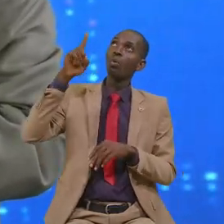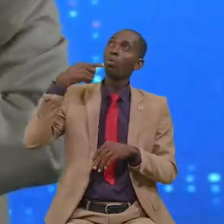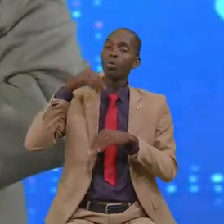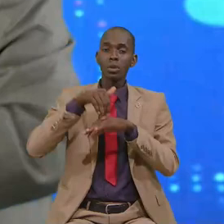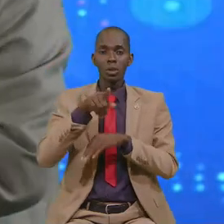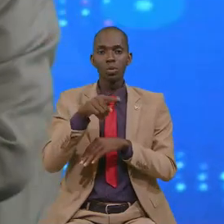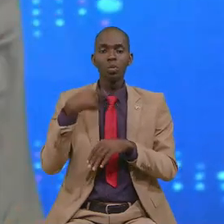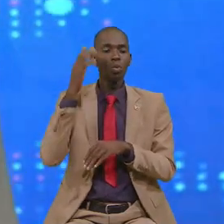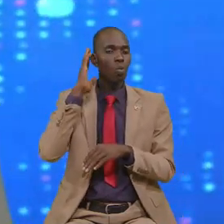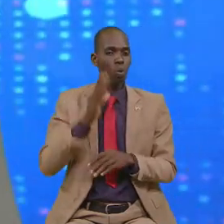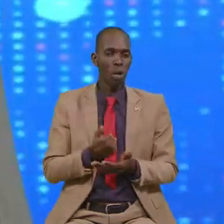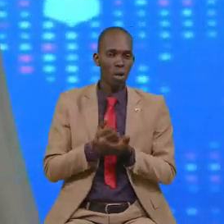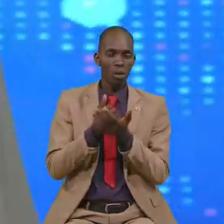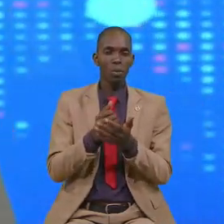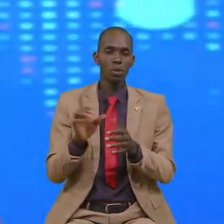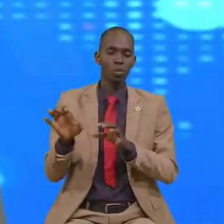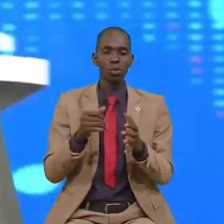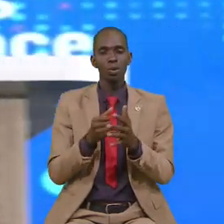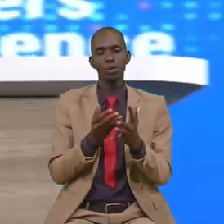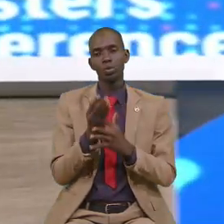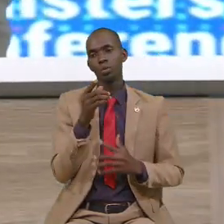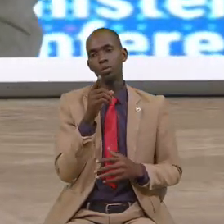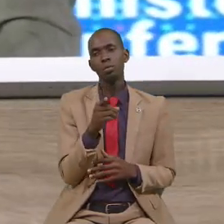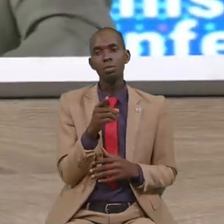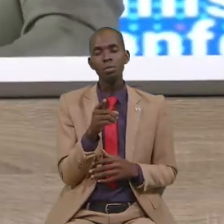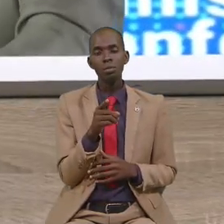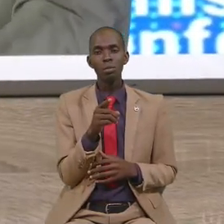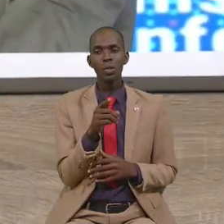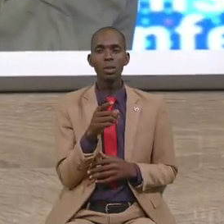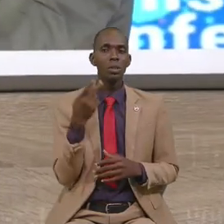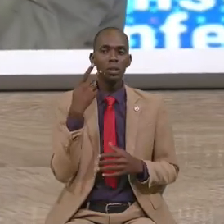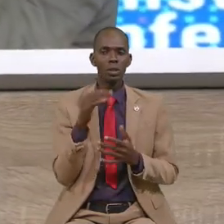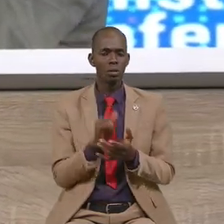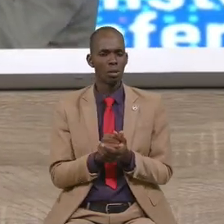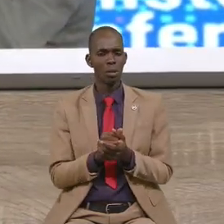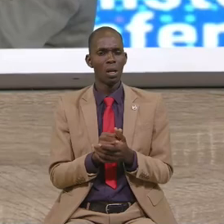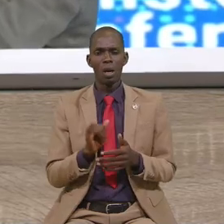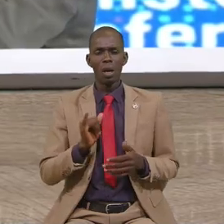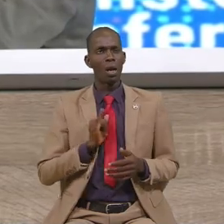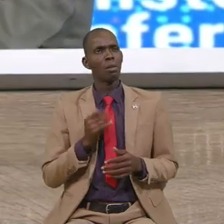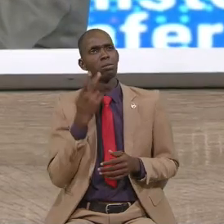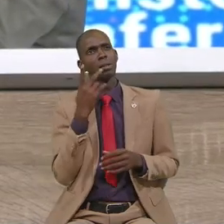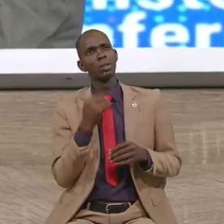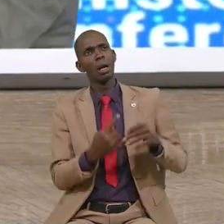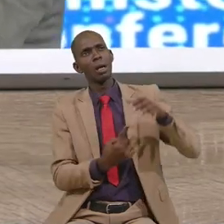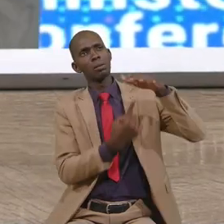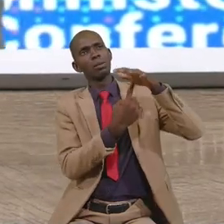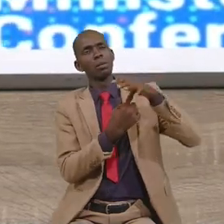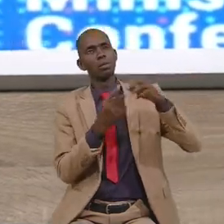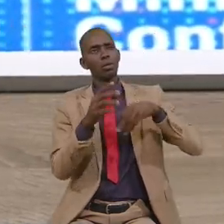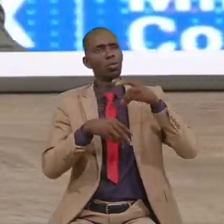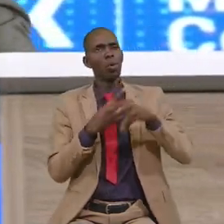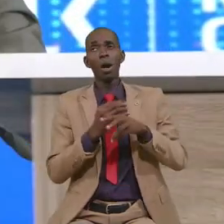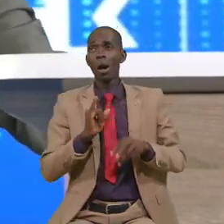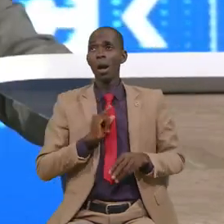you. And look at the height of the work. I've never climbed to that height before. I've never reached that